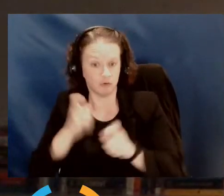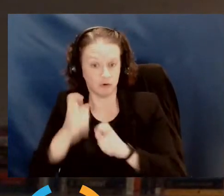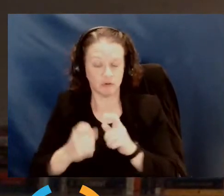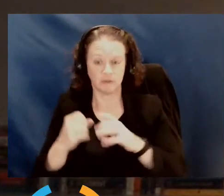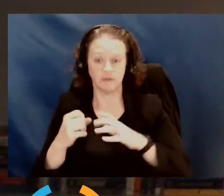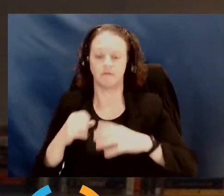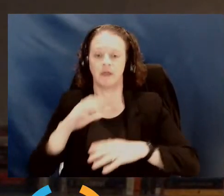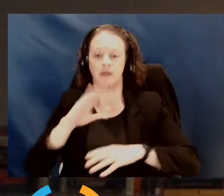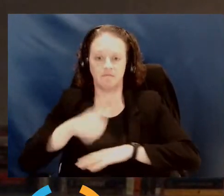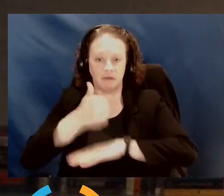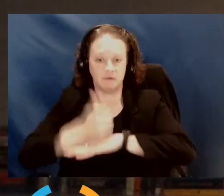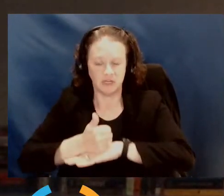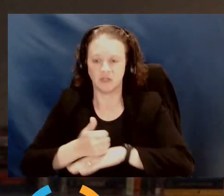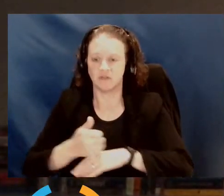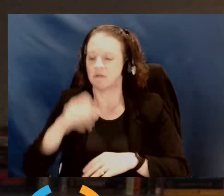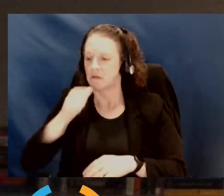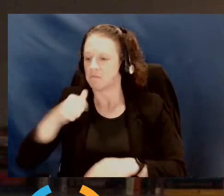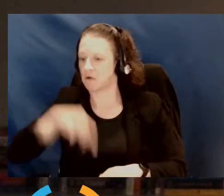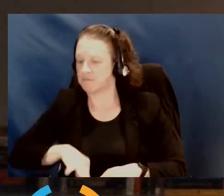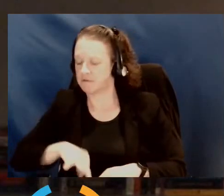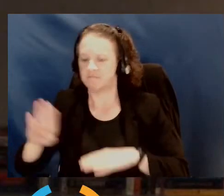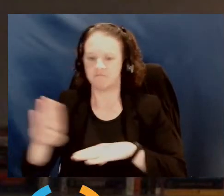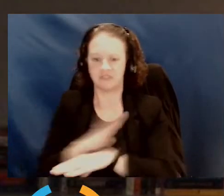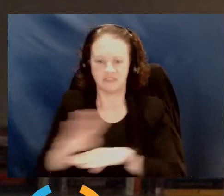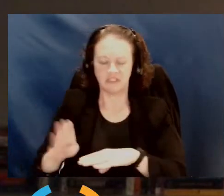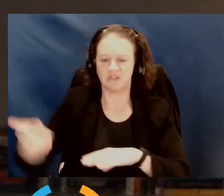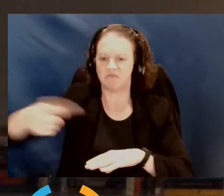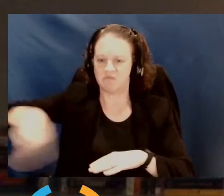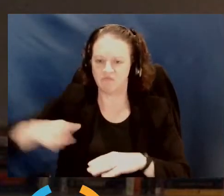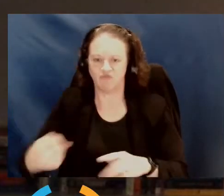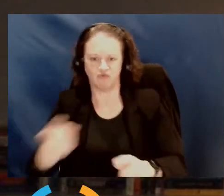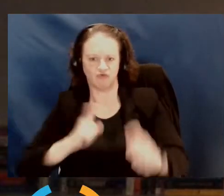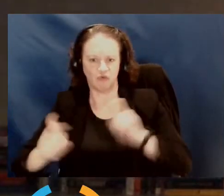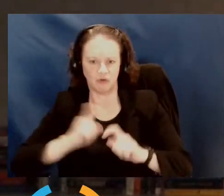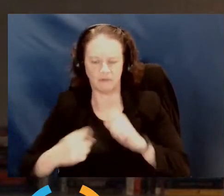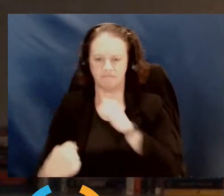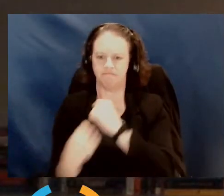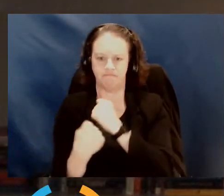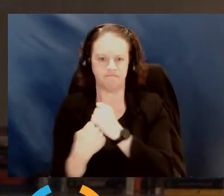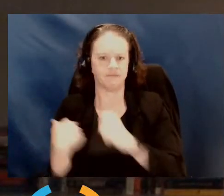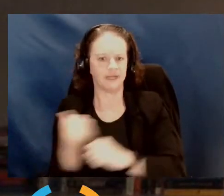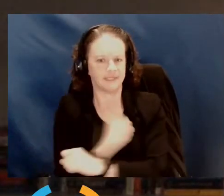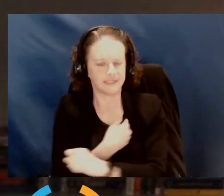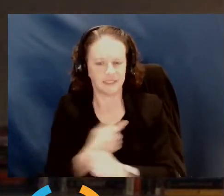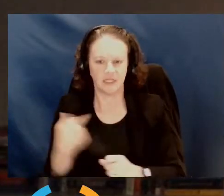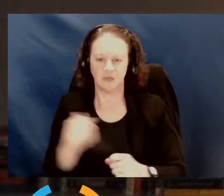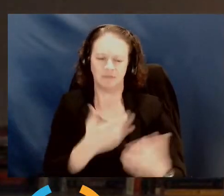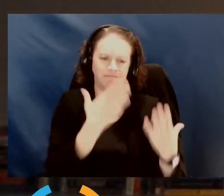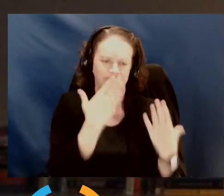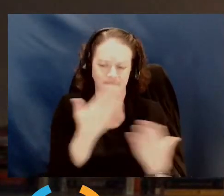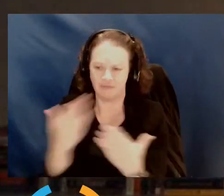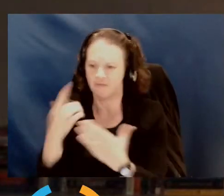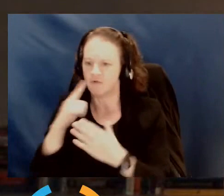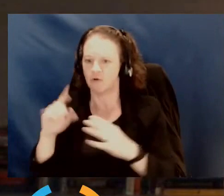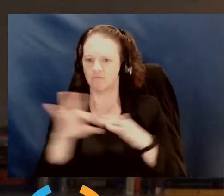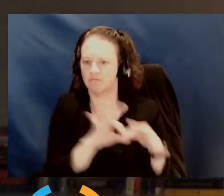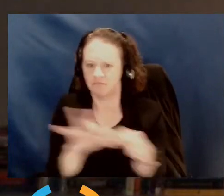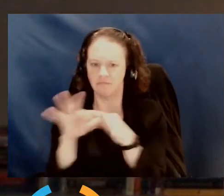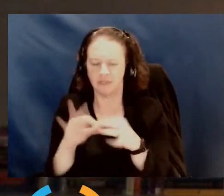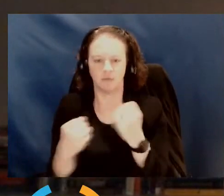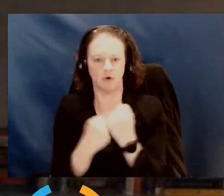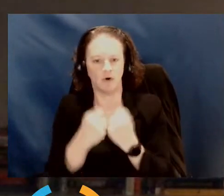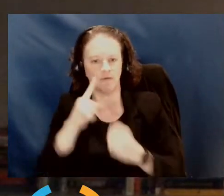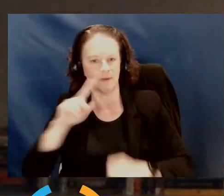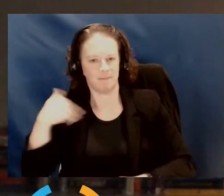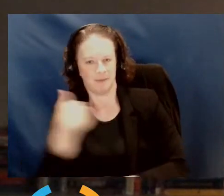businesses, small and large. Tonight, we are grateful for this collective support from all of our members and donors.